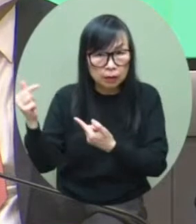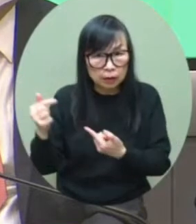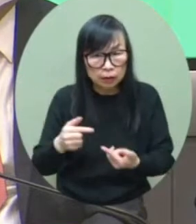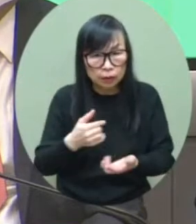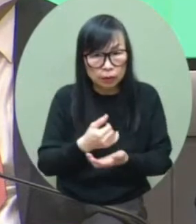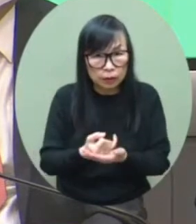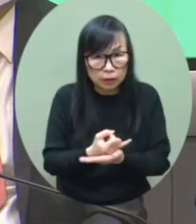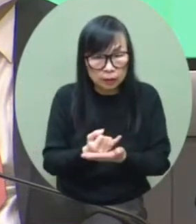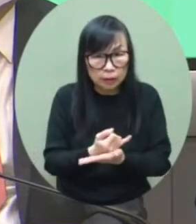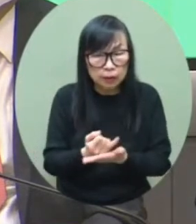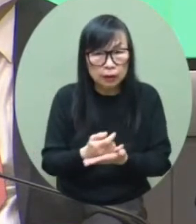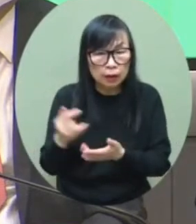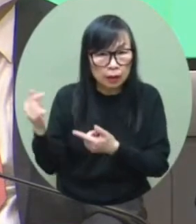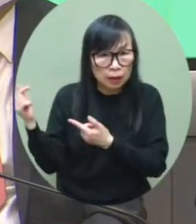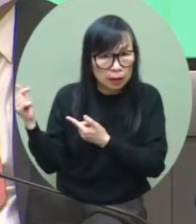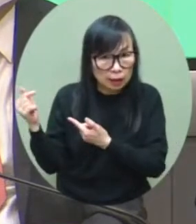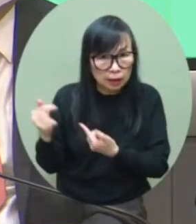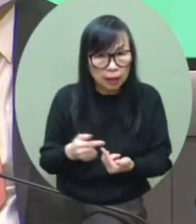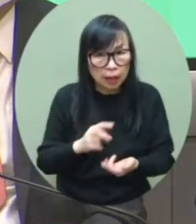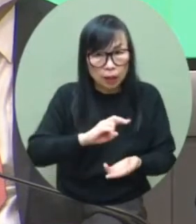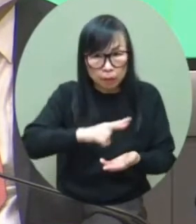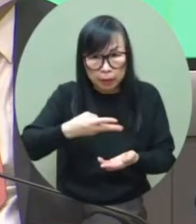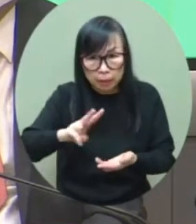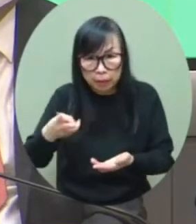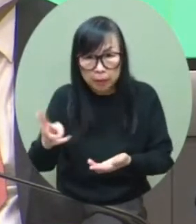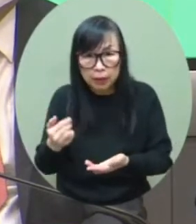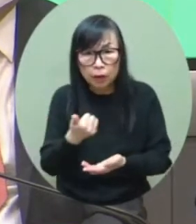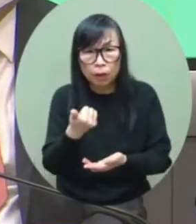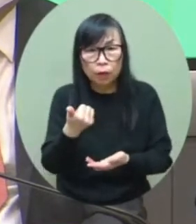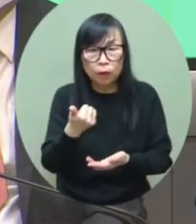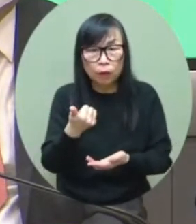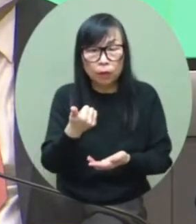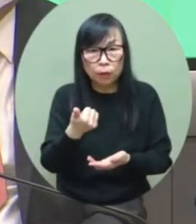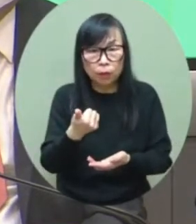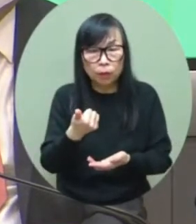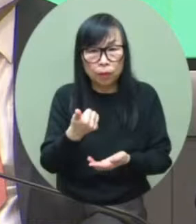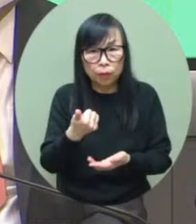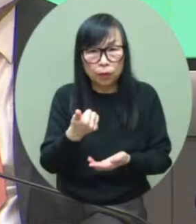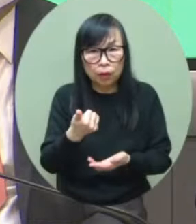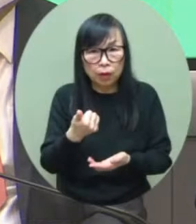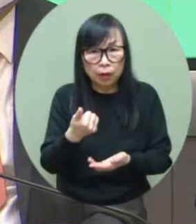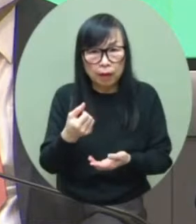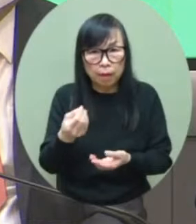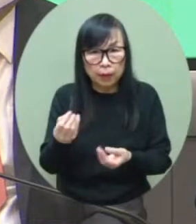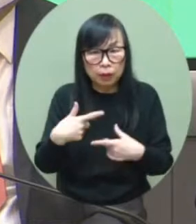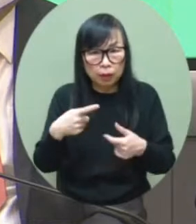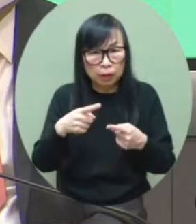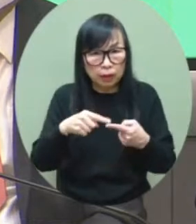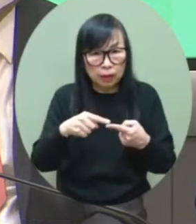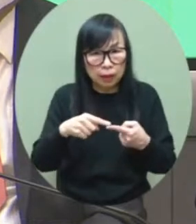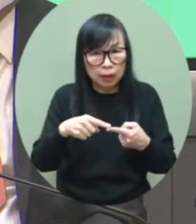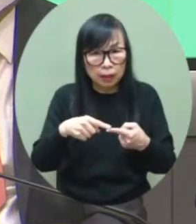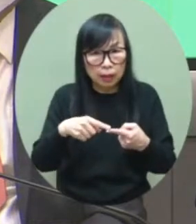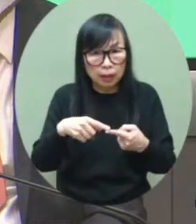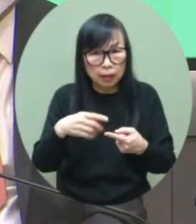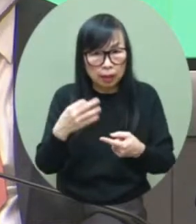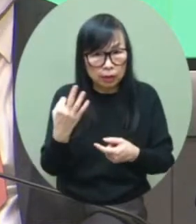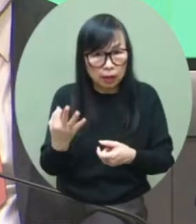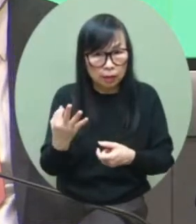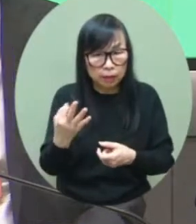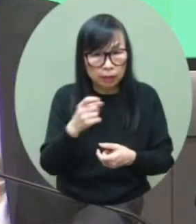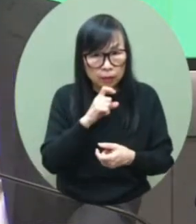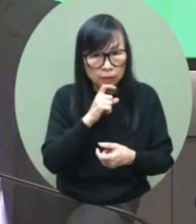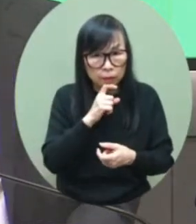different. Because we keep reviewing the situation, we keep enhancing the measures. So therefore,